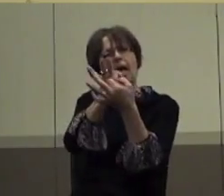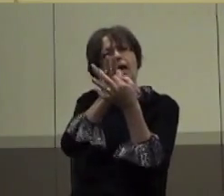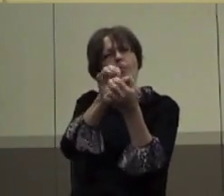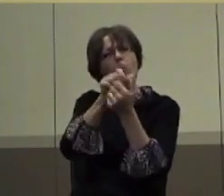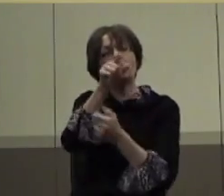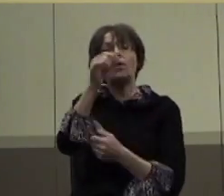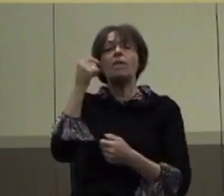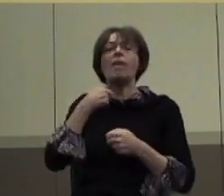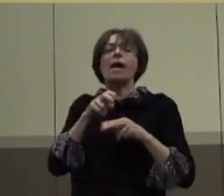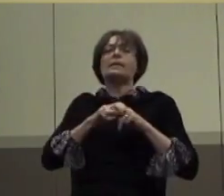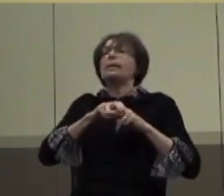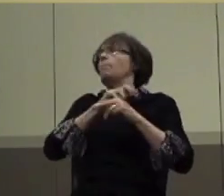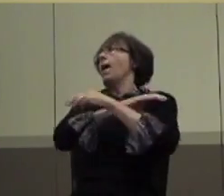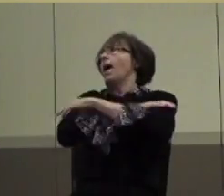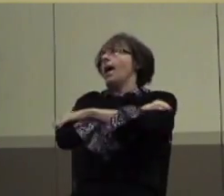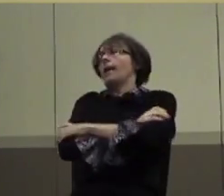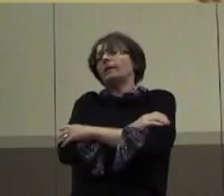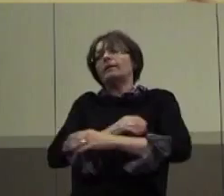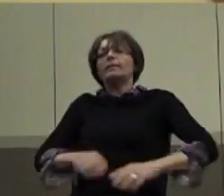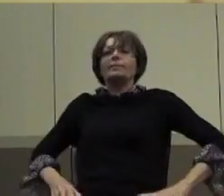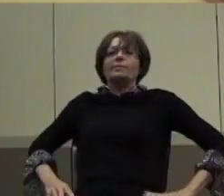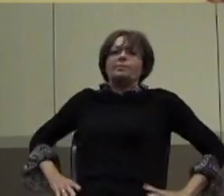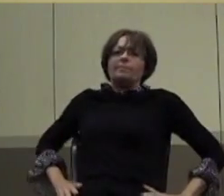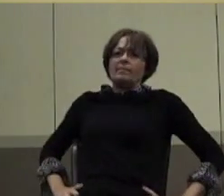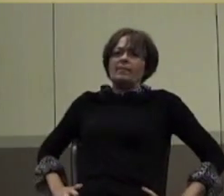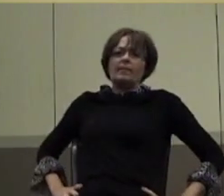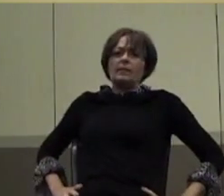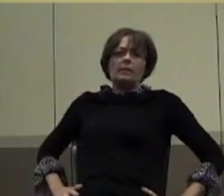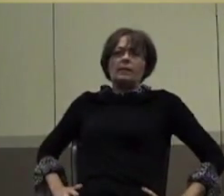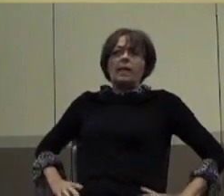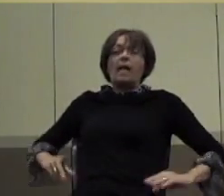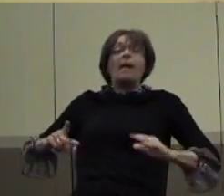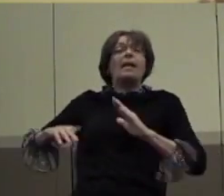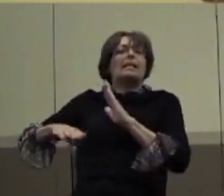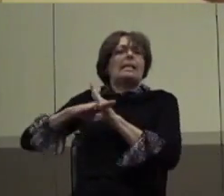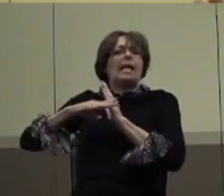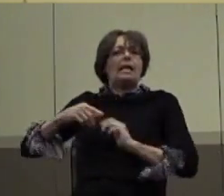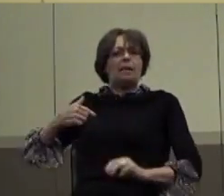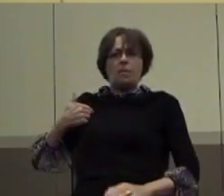sitting back like I'm in a lounge chair, and kind of like if I doze off, just kick me, right?